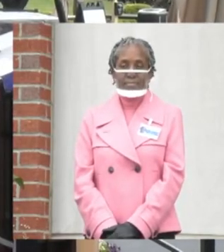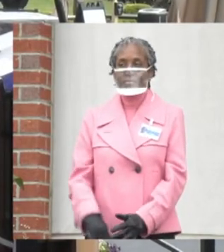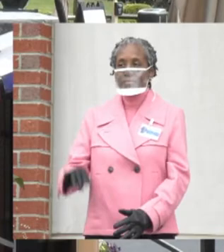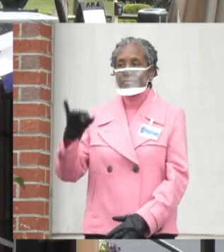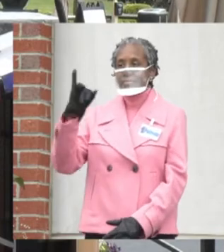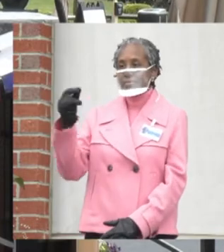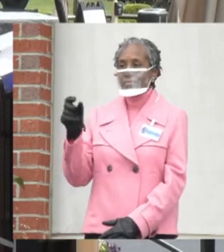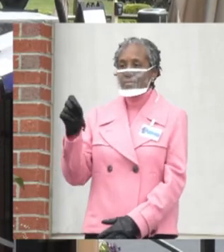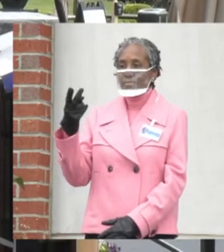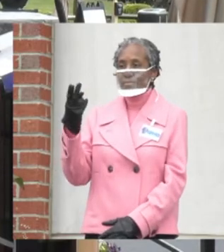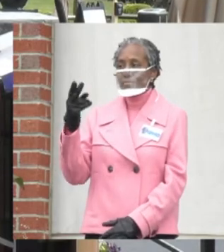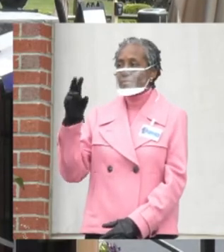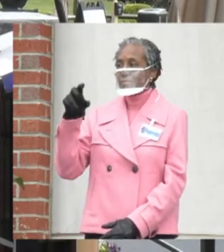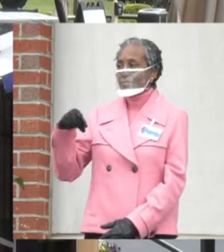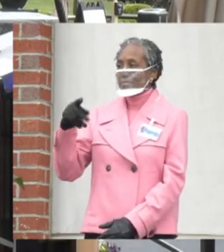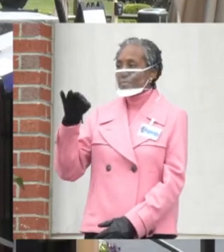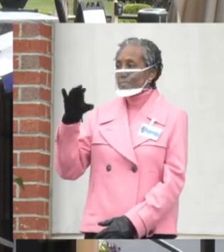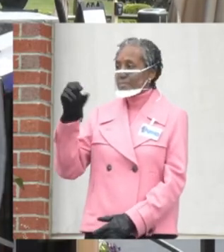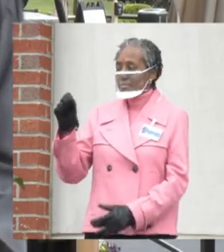Joseph Spears, High Set.